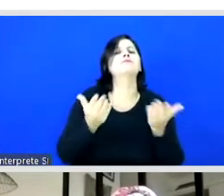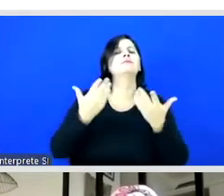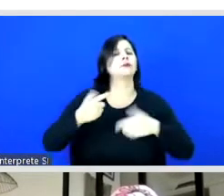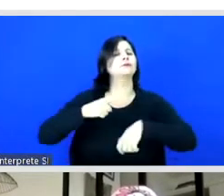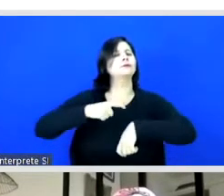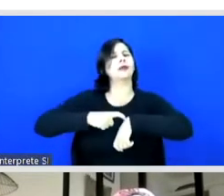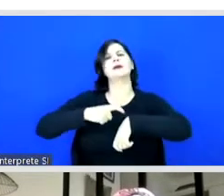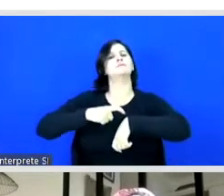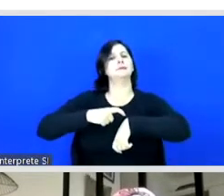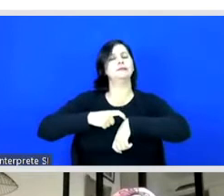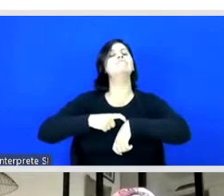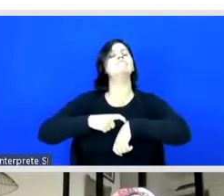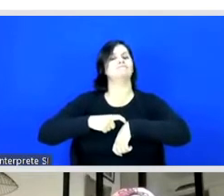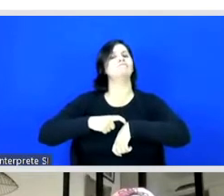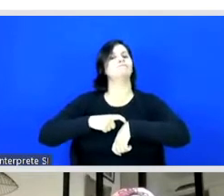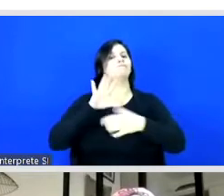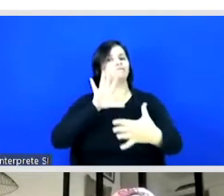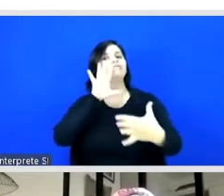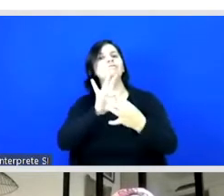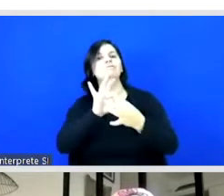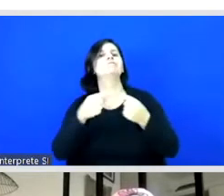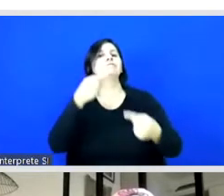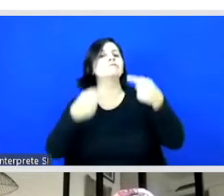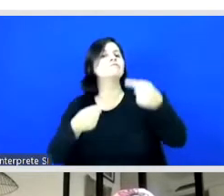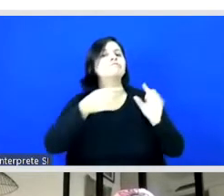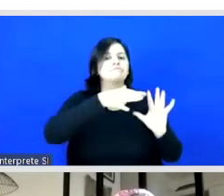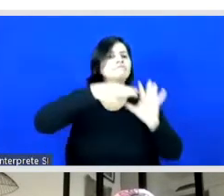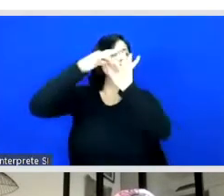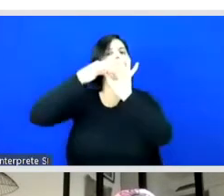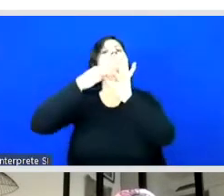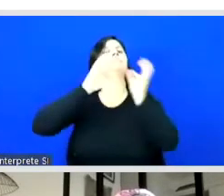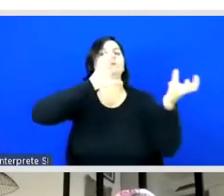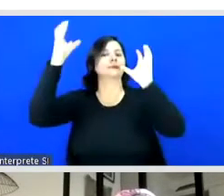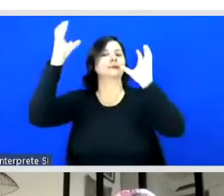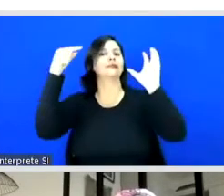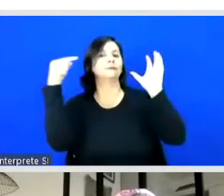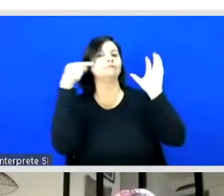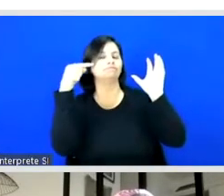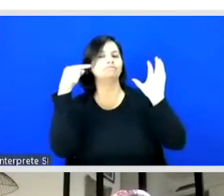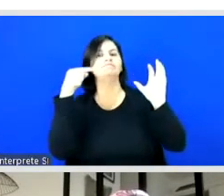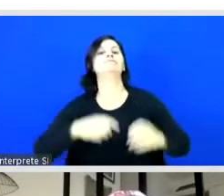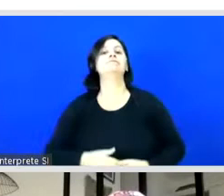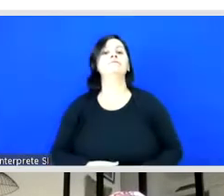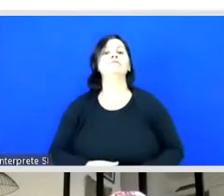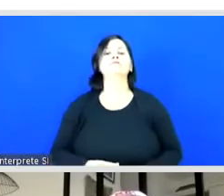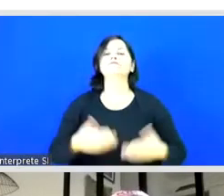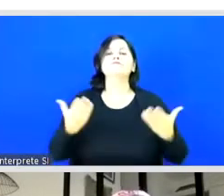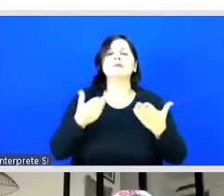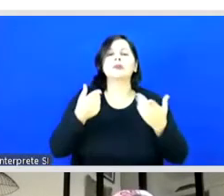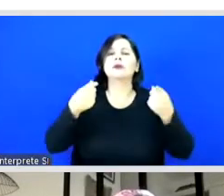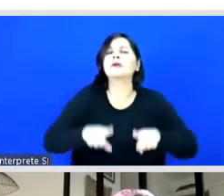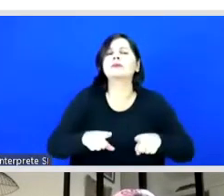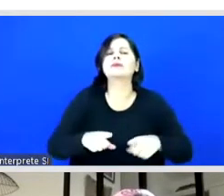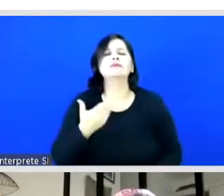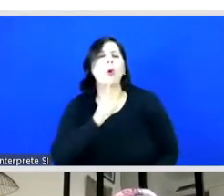corporations going to do? What are cities going to do? And always bearing in mind this lens of climate justice, which must guide